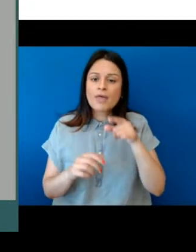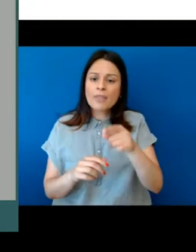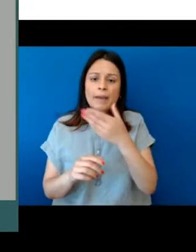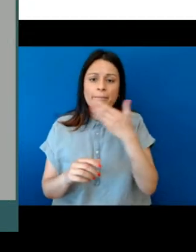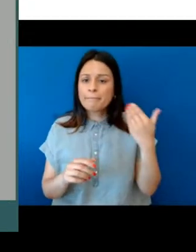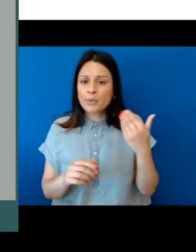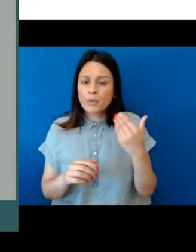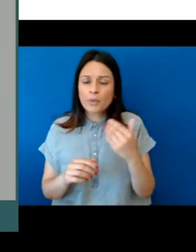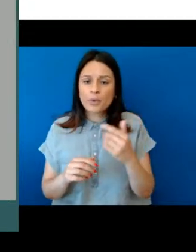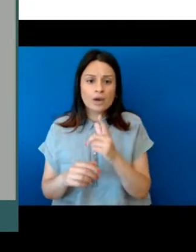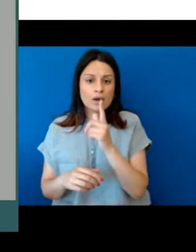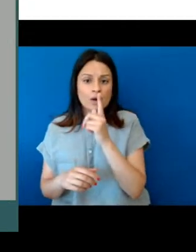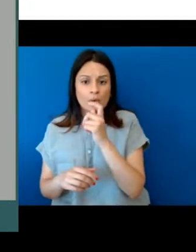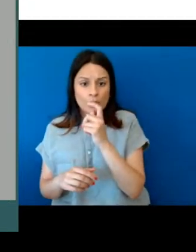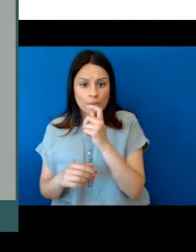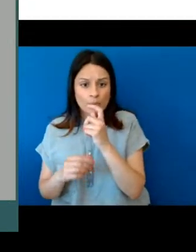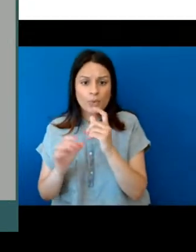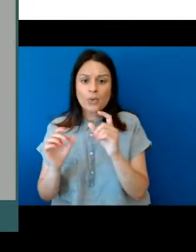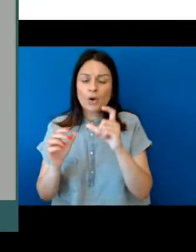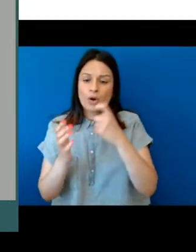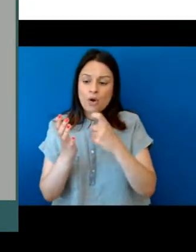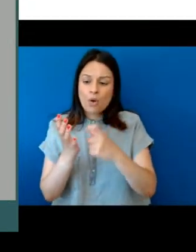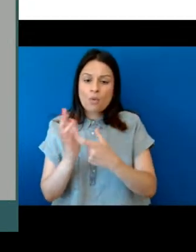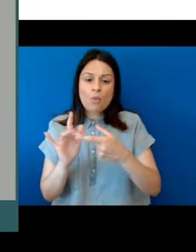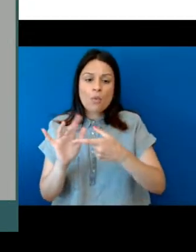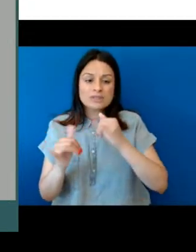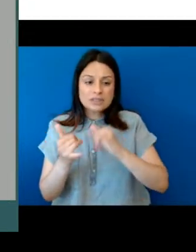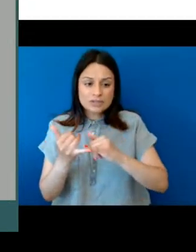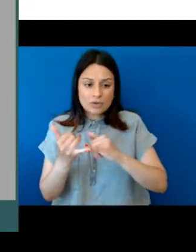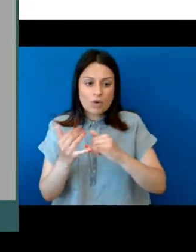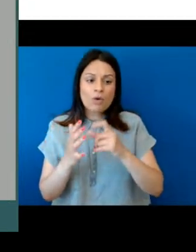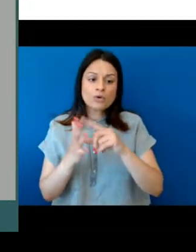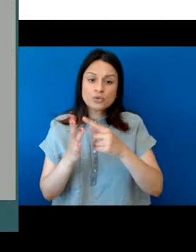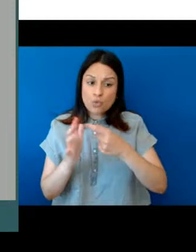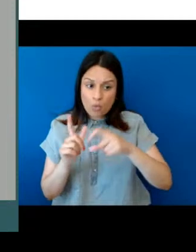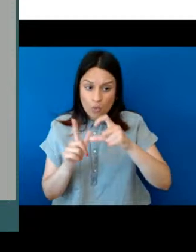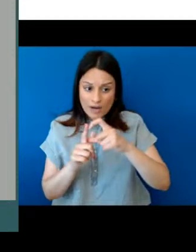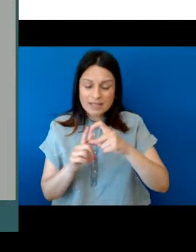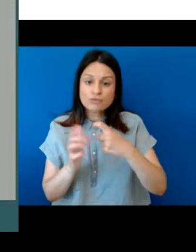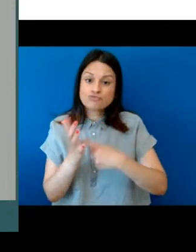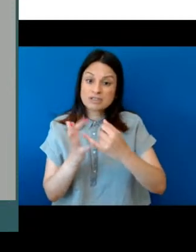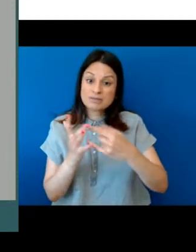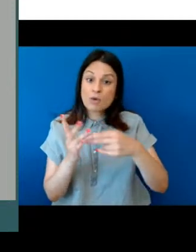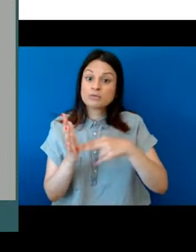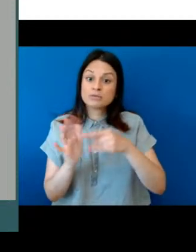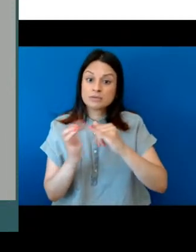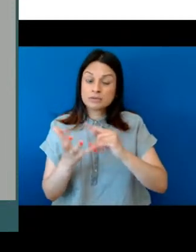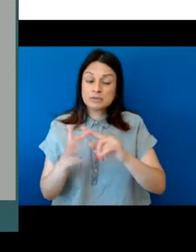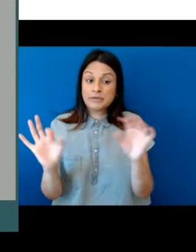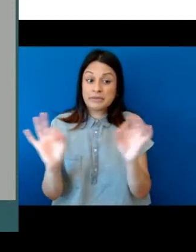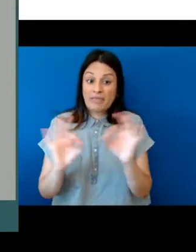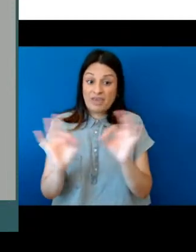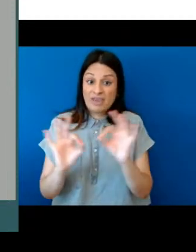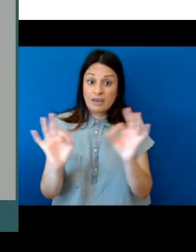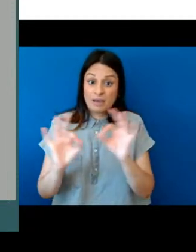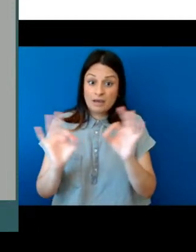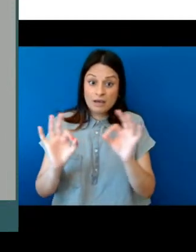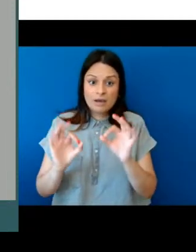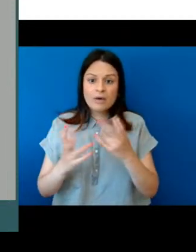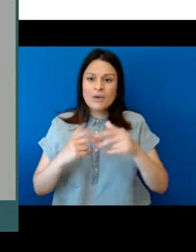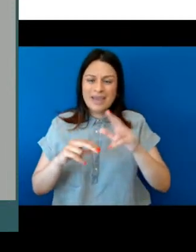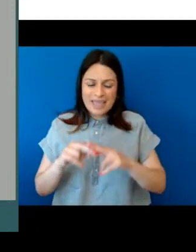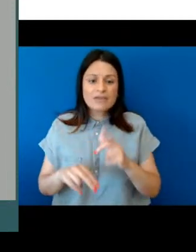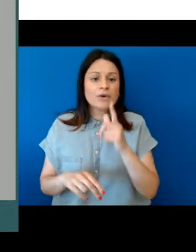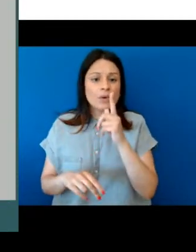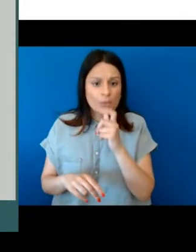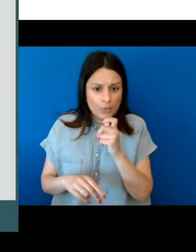responsive eosinophilic asthma. So if you're piling corticosteroids into them, all you will do is give them side effects.